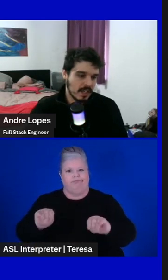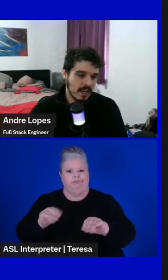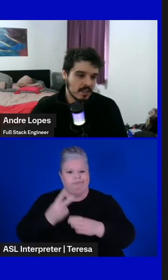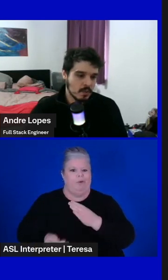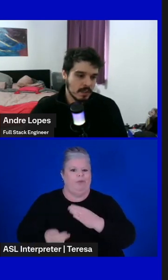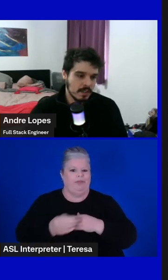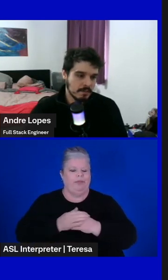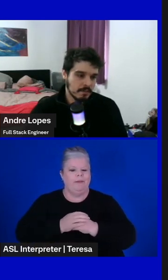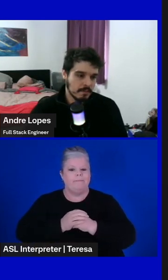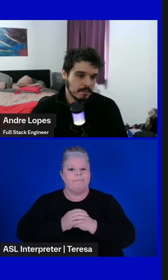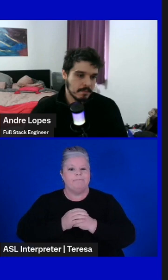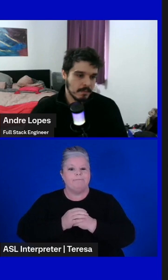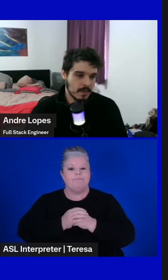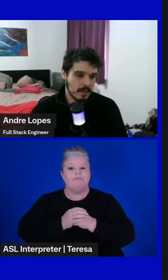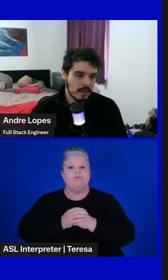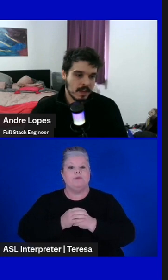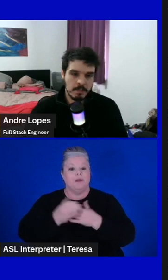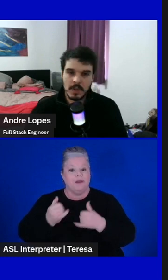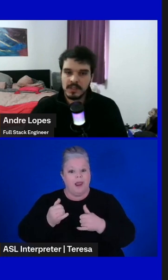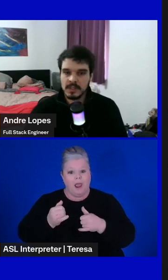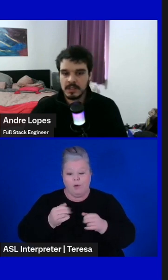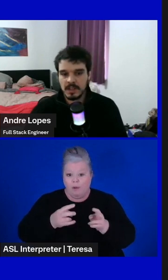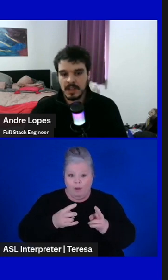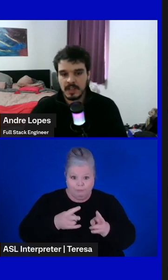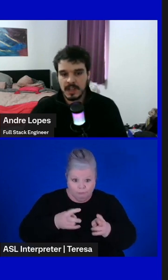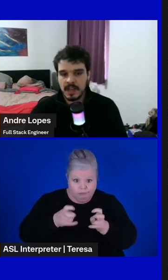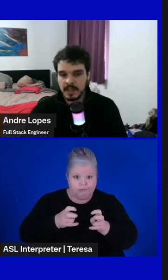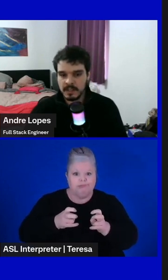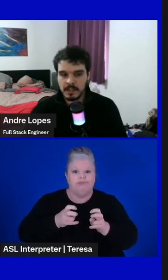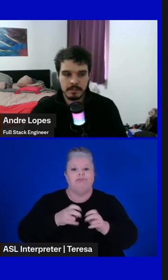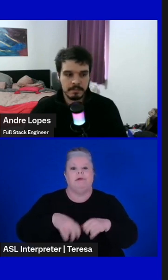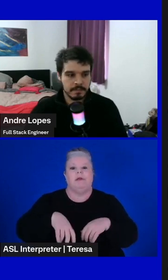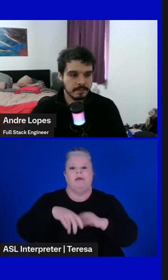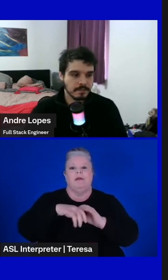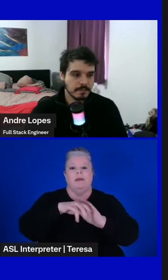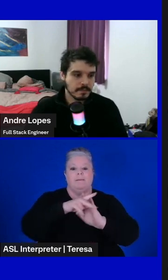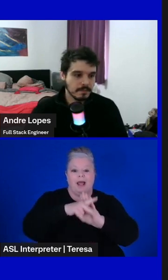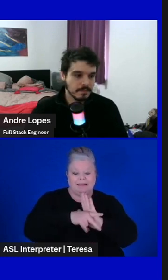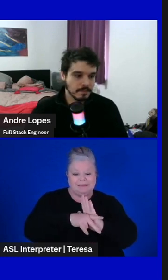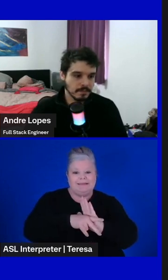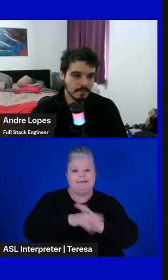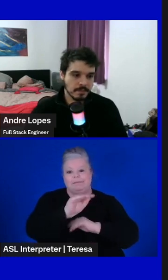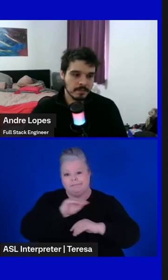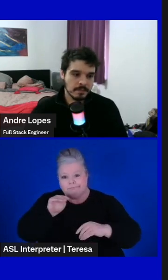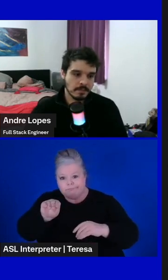So I can get this one here, IAM policies, and add it here.